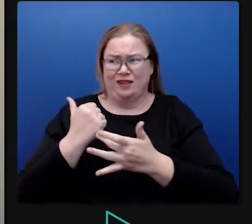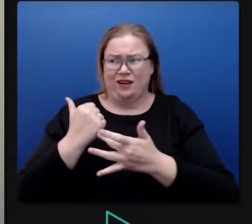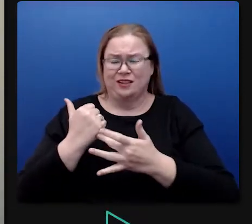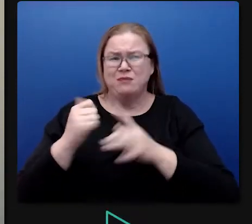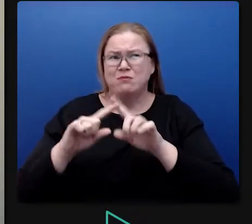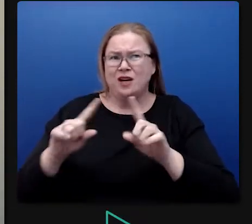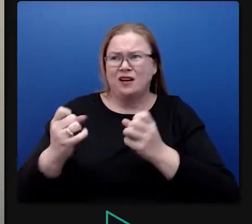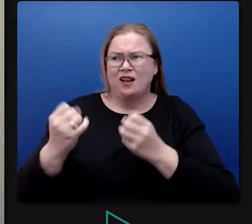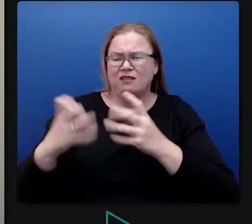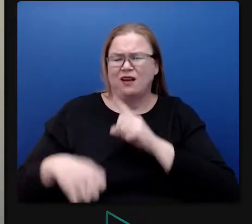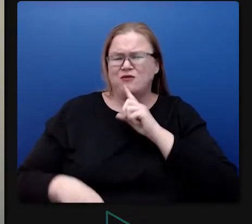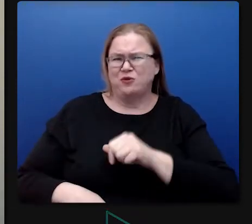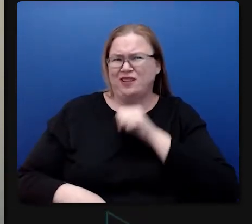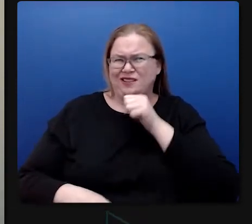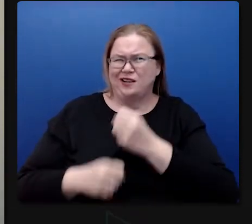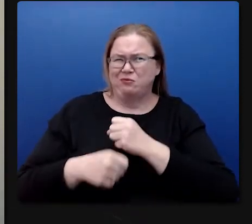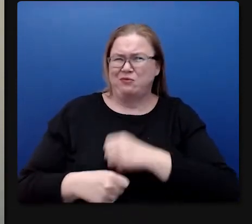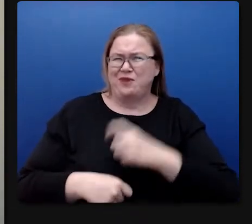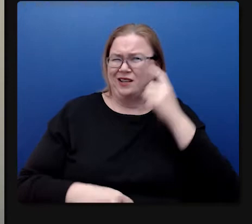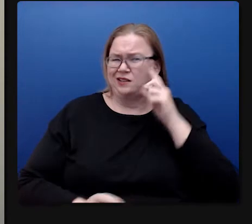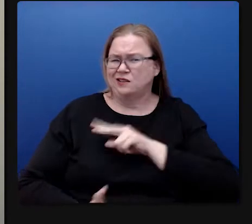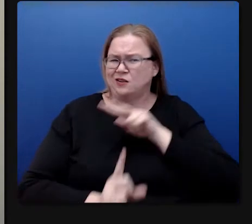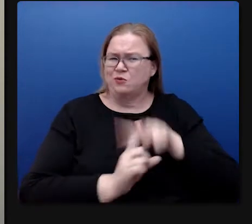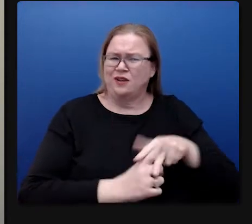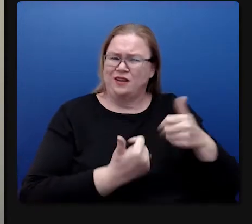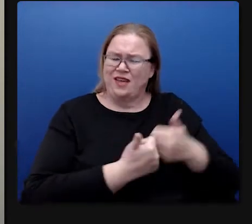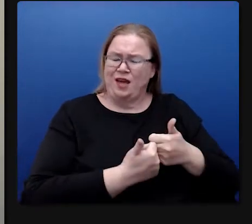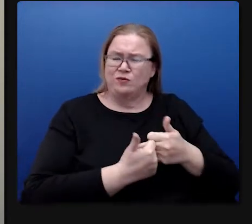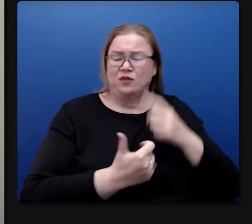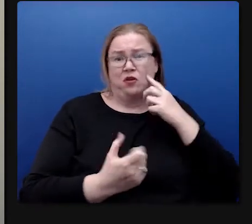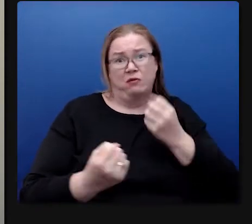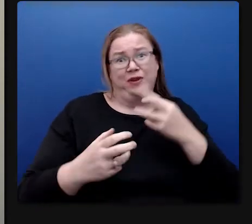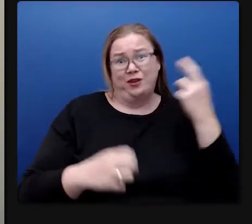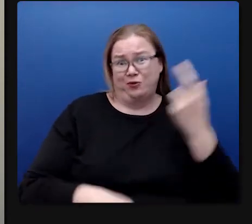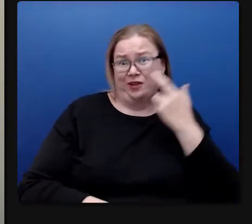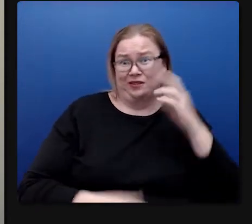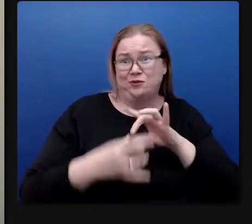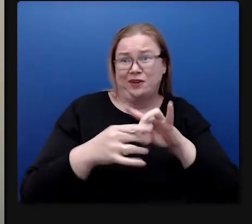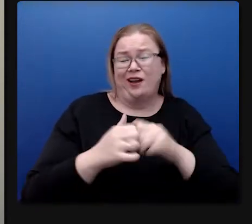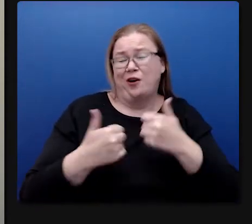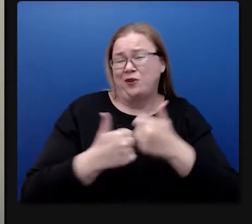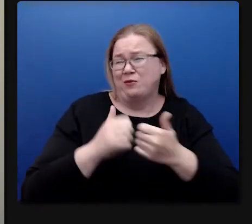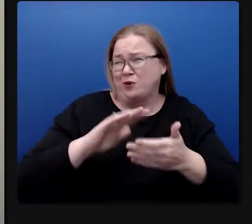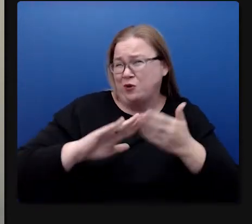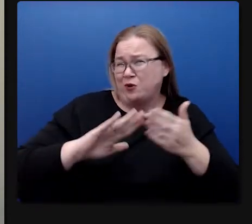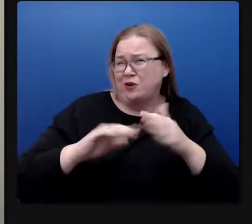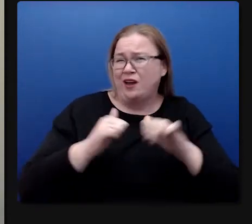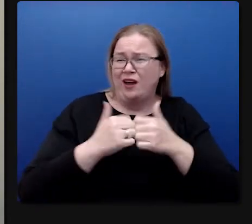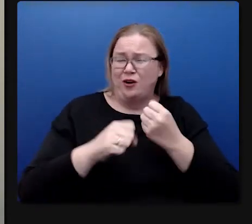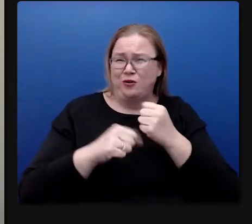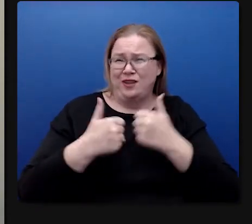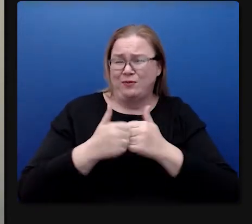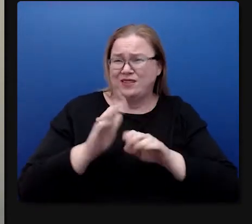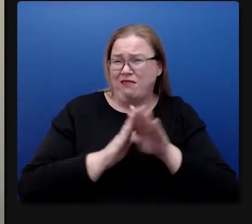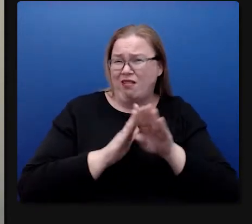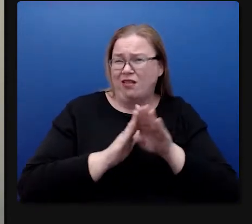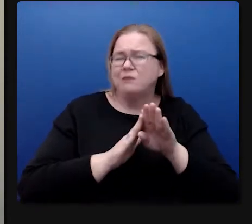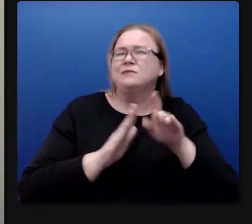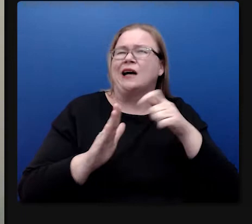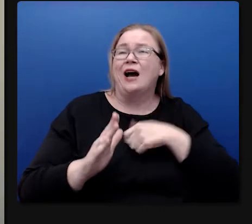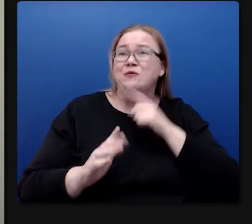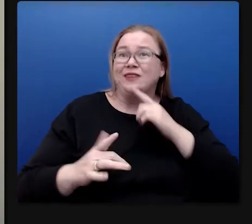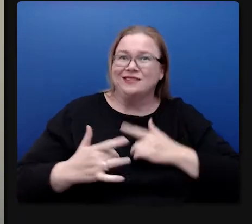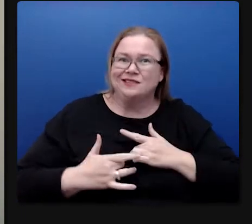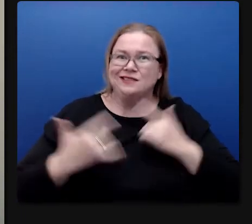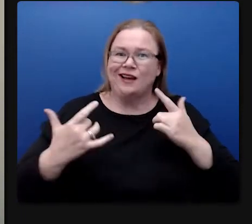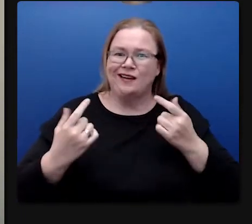technologies, and while a lot of them really don't make sense to apply to games for a lot of reasons related to how games work and how games are made, I always get